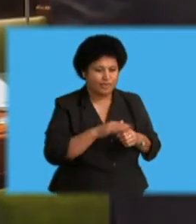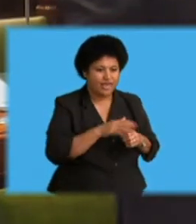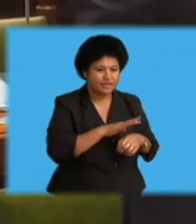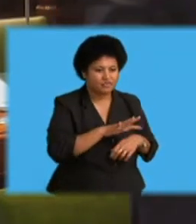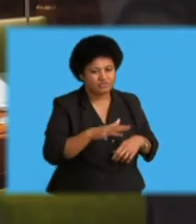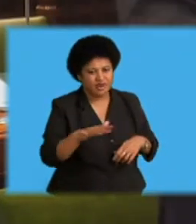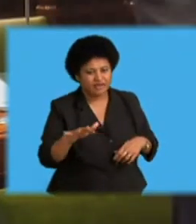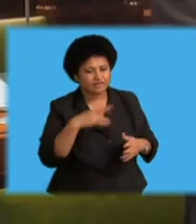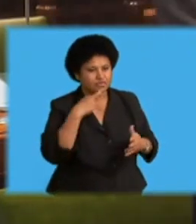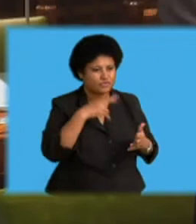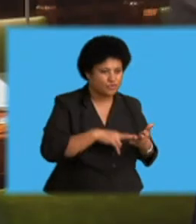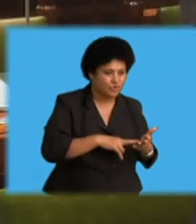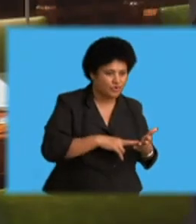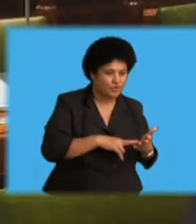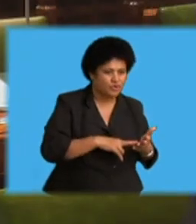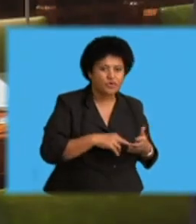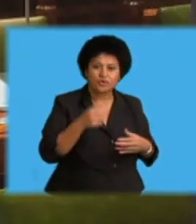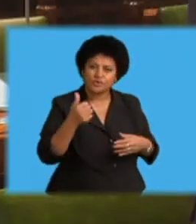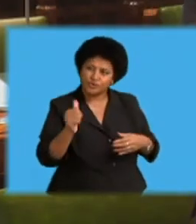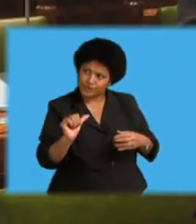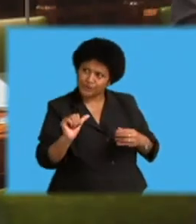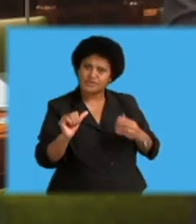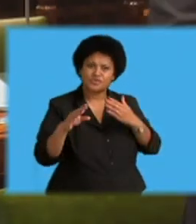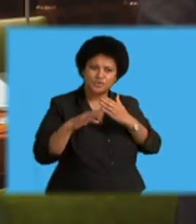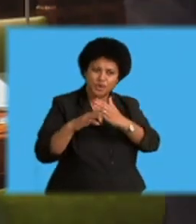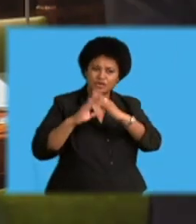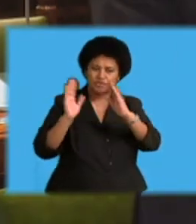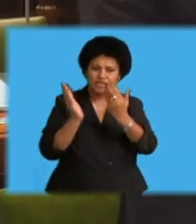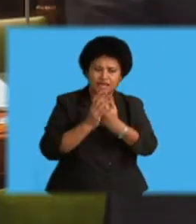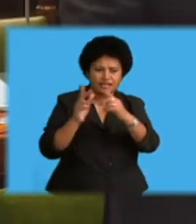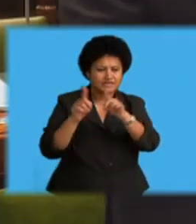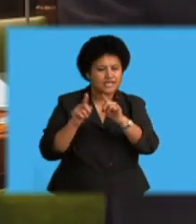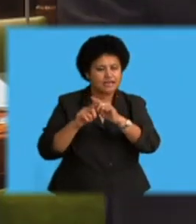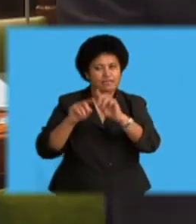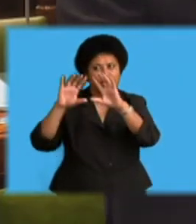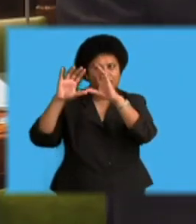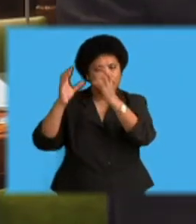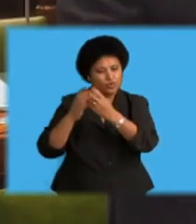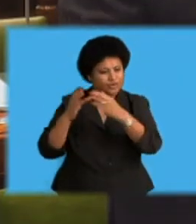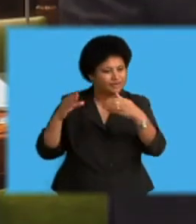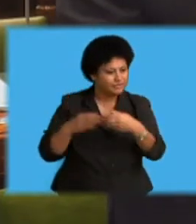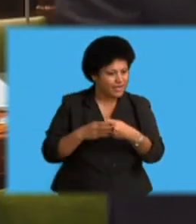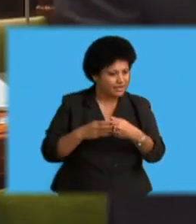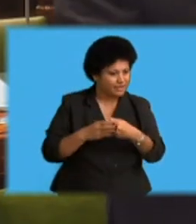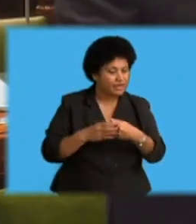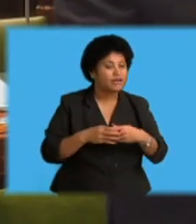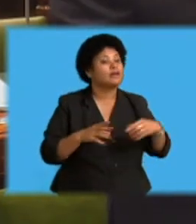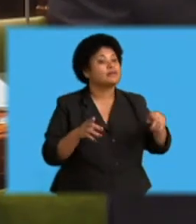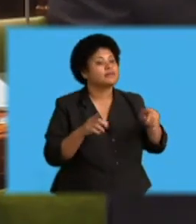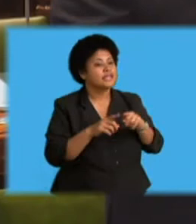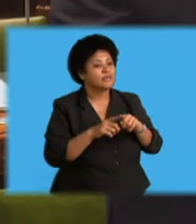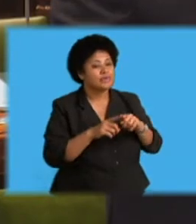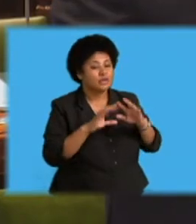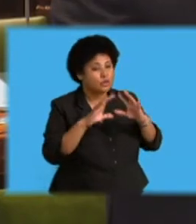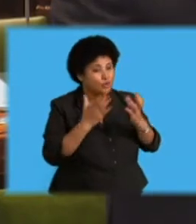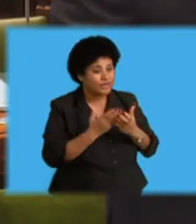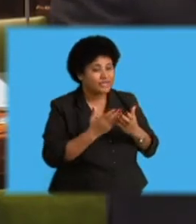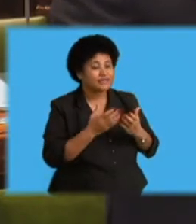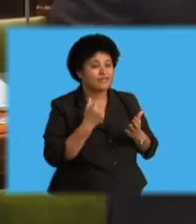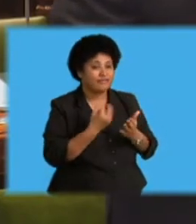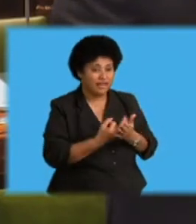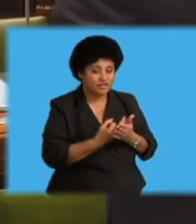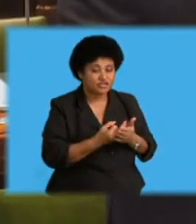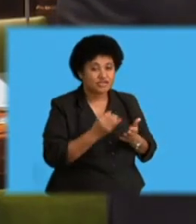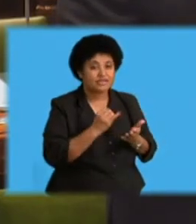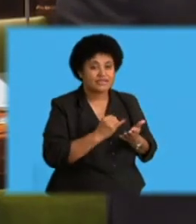using organizations such as the World Bank, organizations such as the World Research Institute to help us to, for example, climate